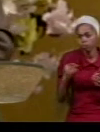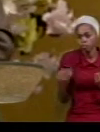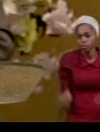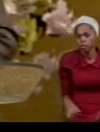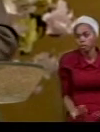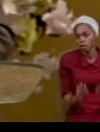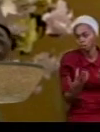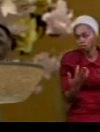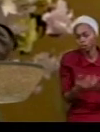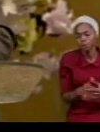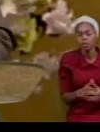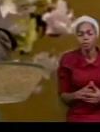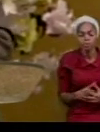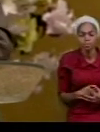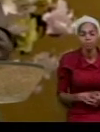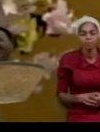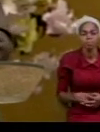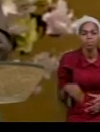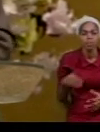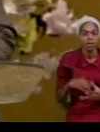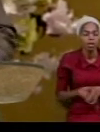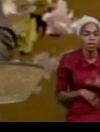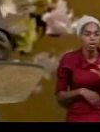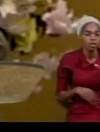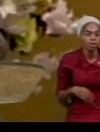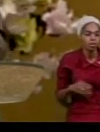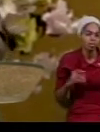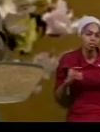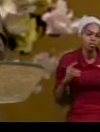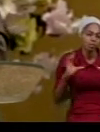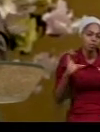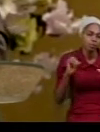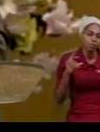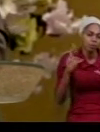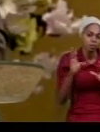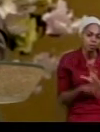Corinthians, chapter 10,